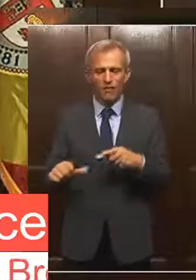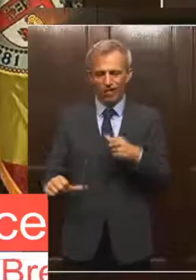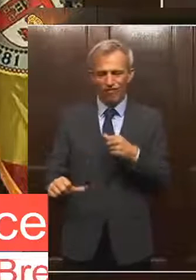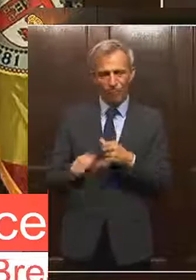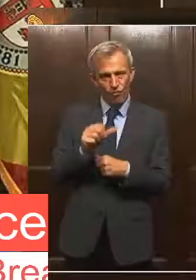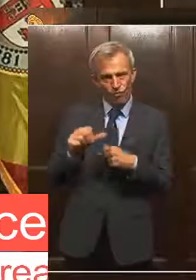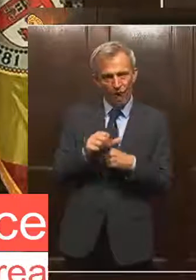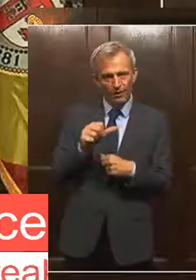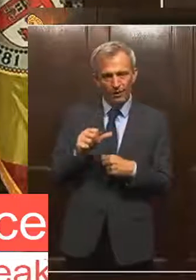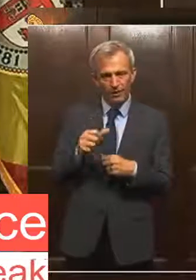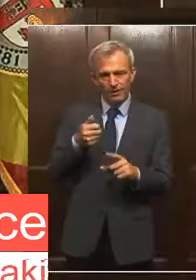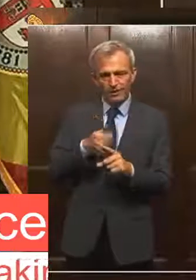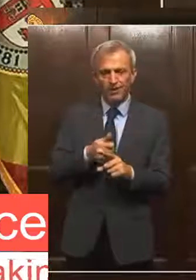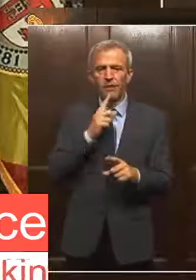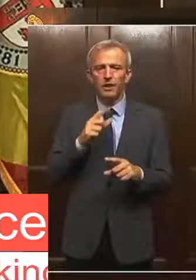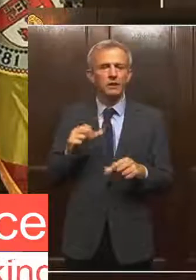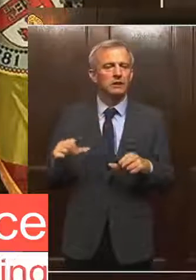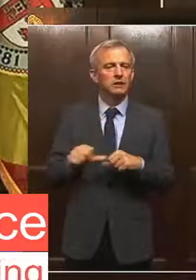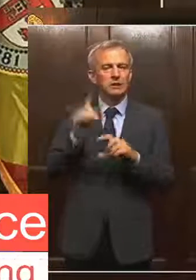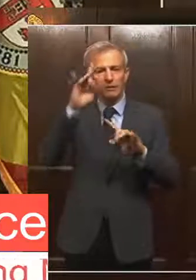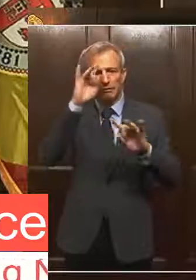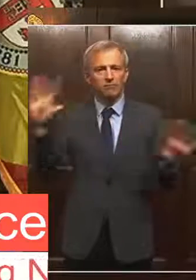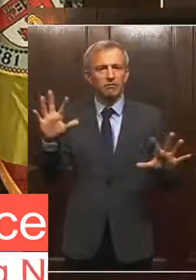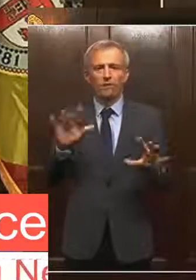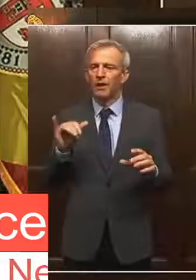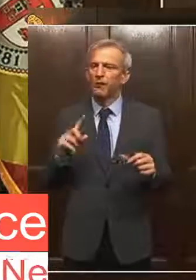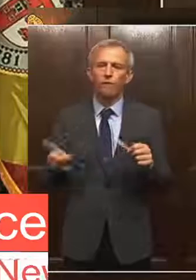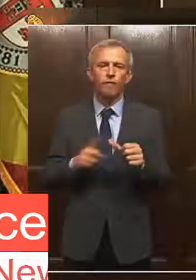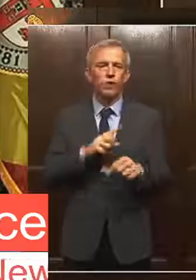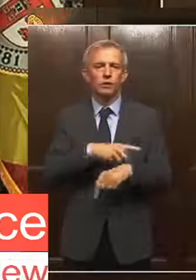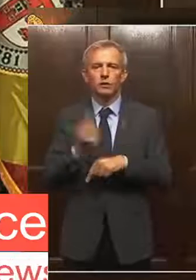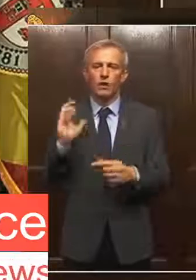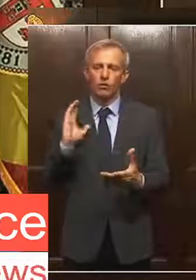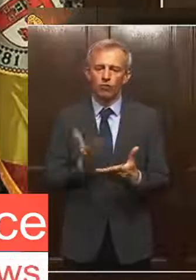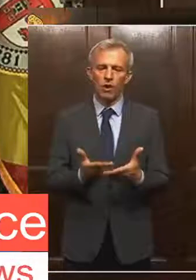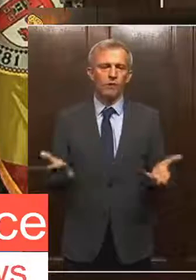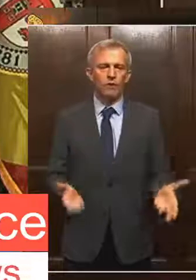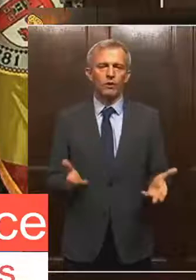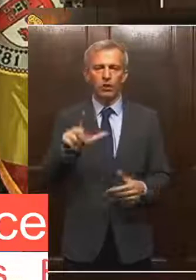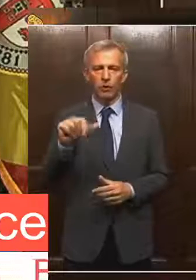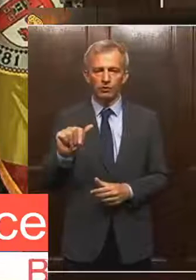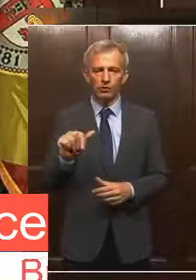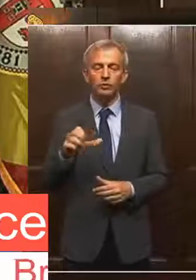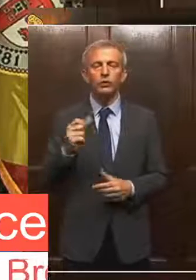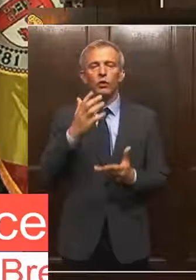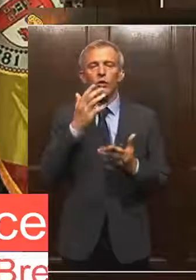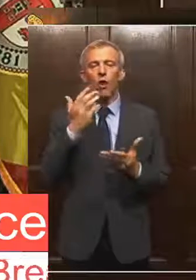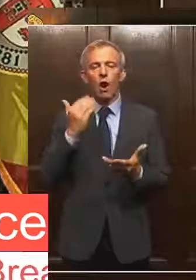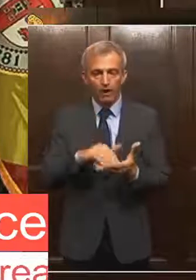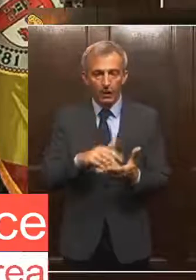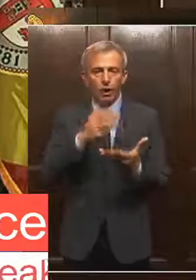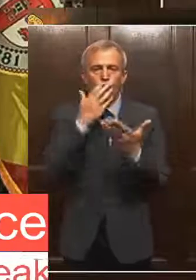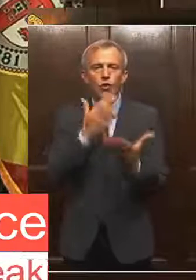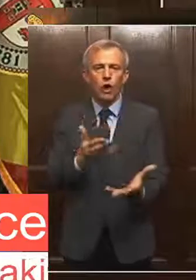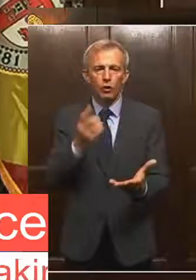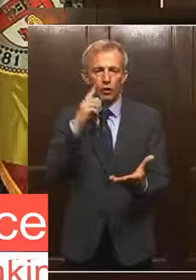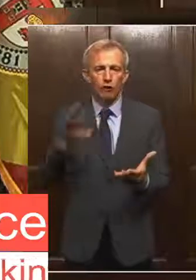dangerous today as it is the first day it arrived here in Los Angeles. So thank you again for all that you are